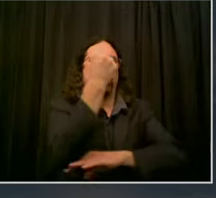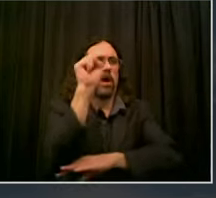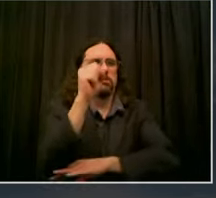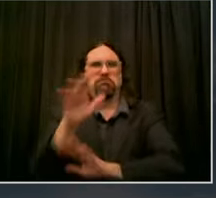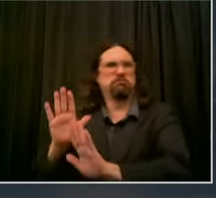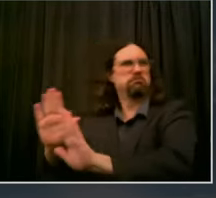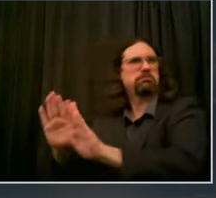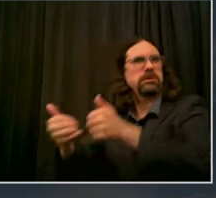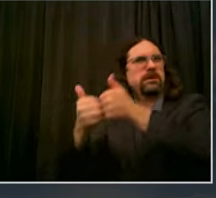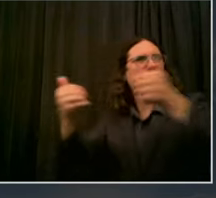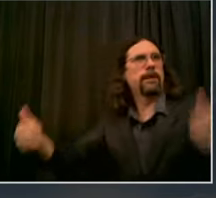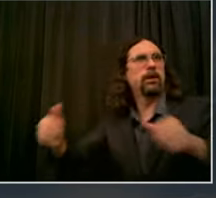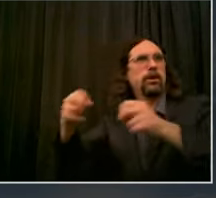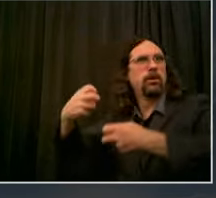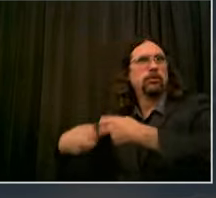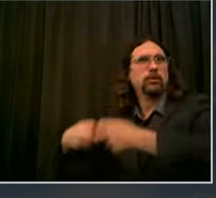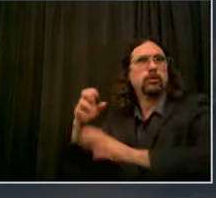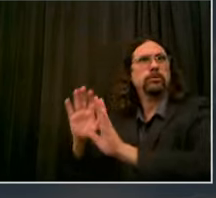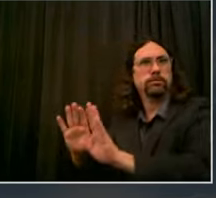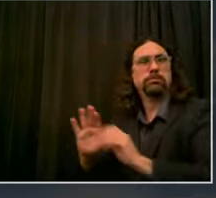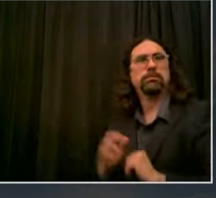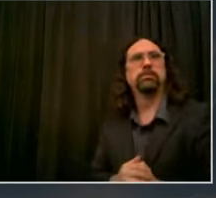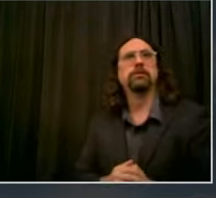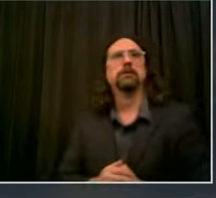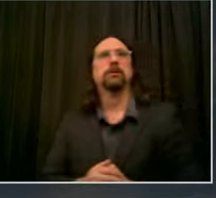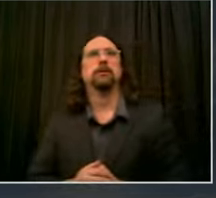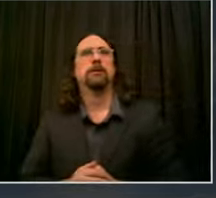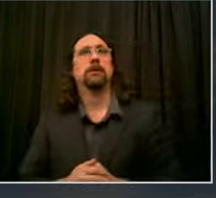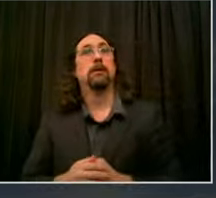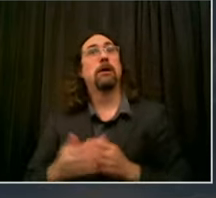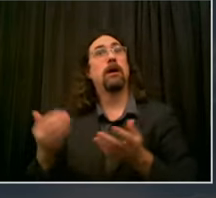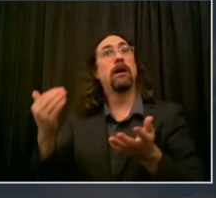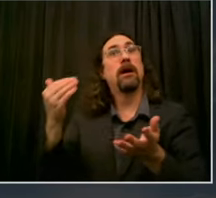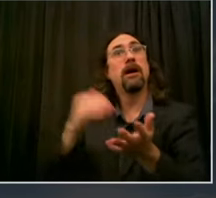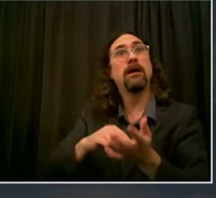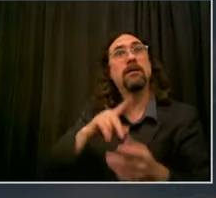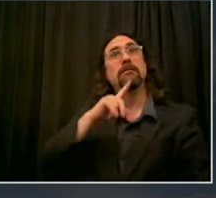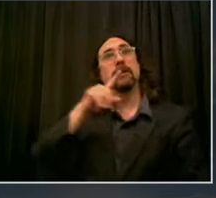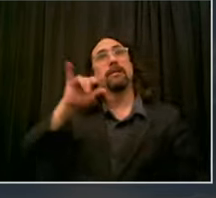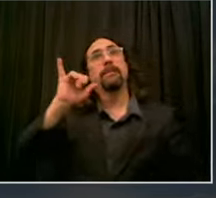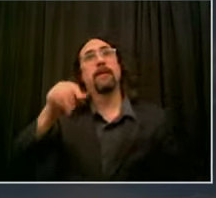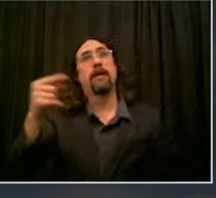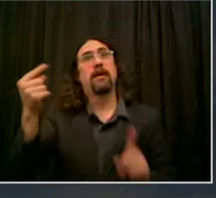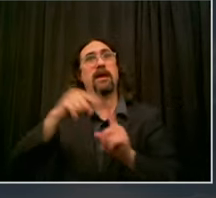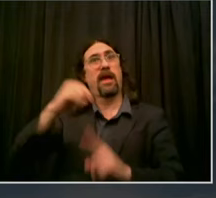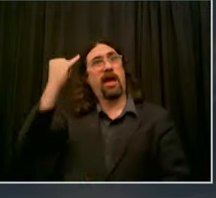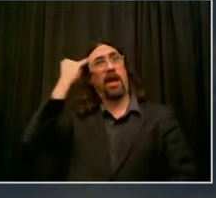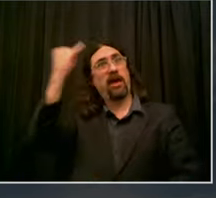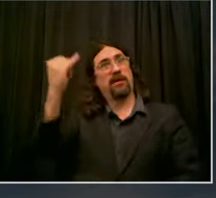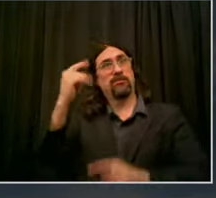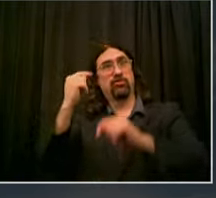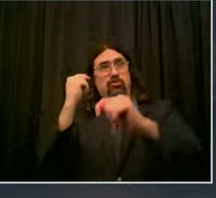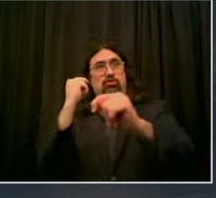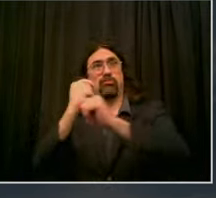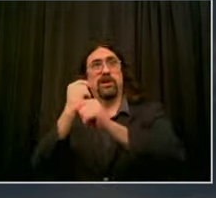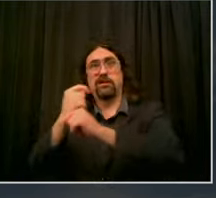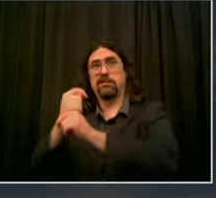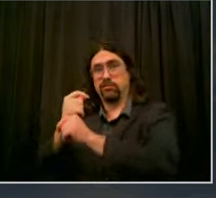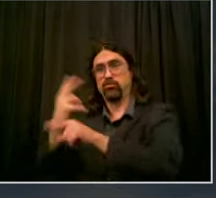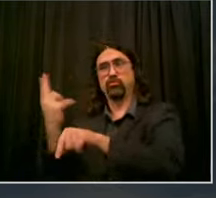is not rare. The U-Haul truck aspect is more of an aberration. And we also see a lot of people